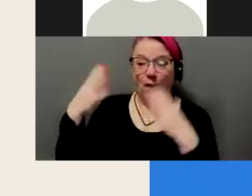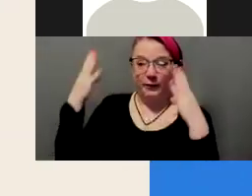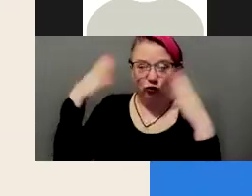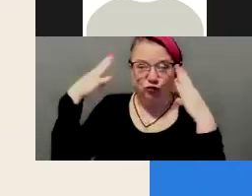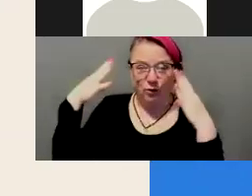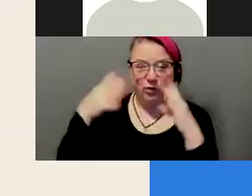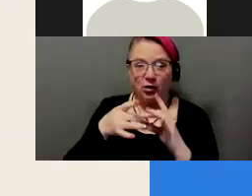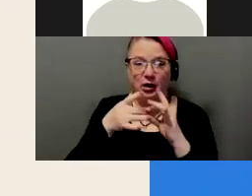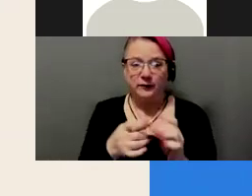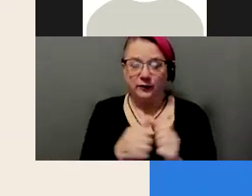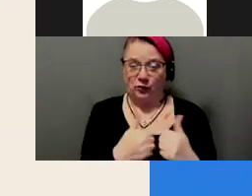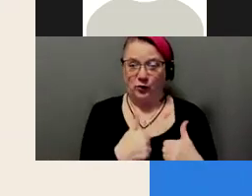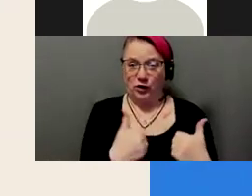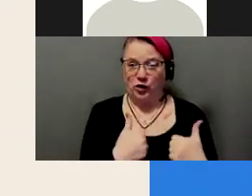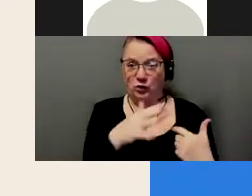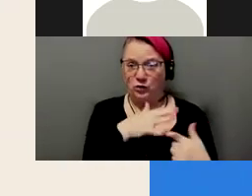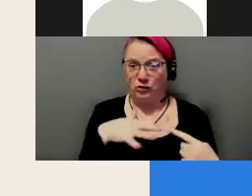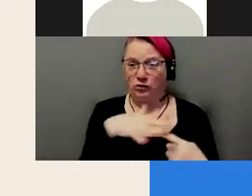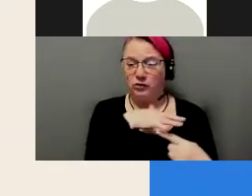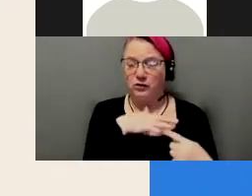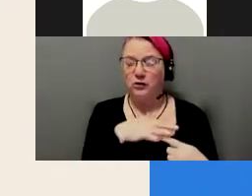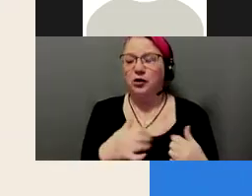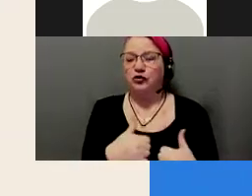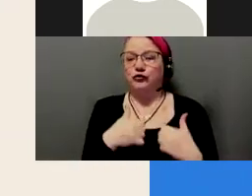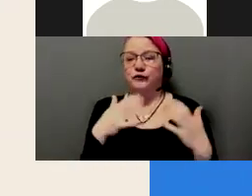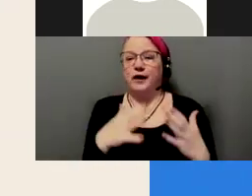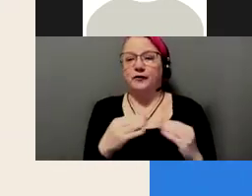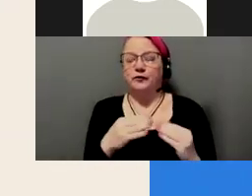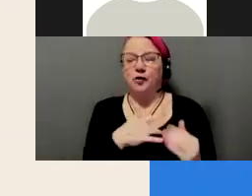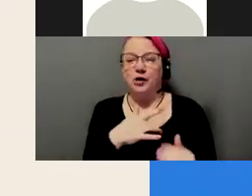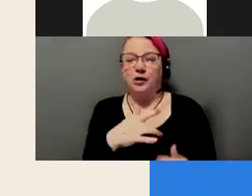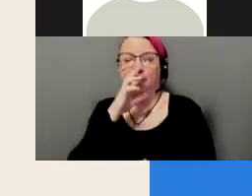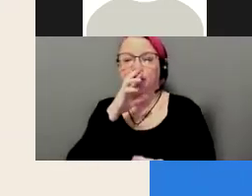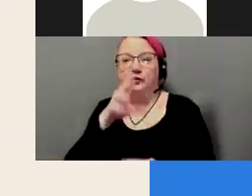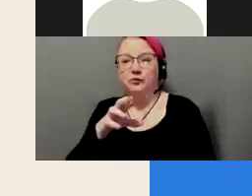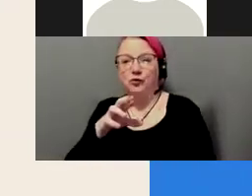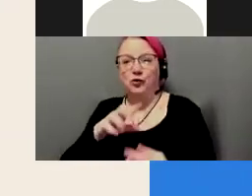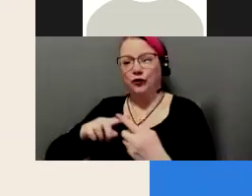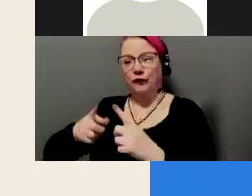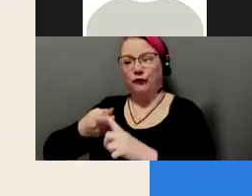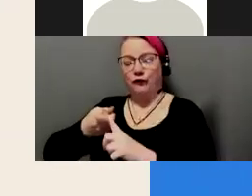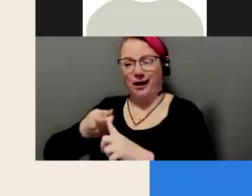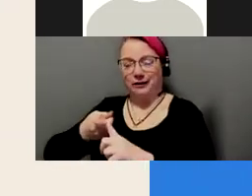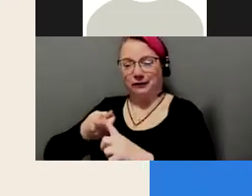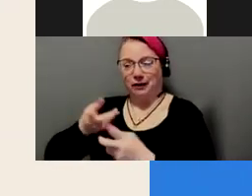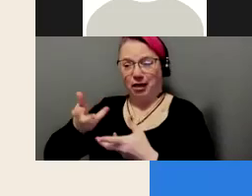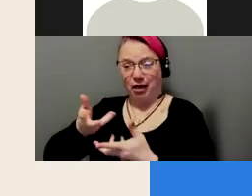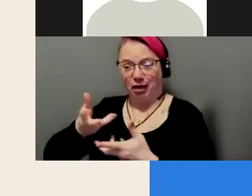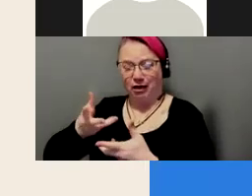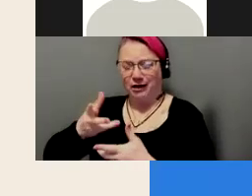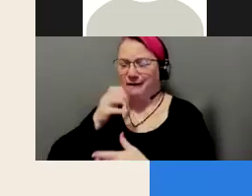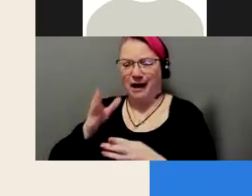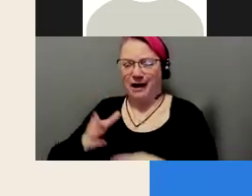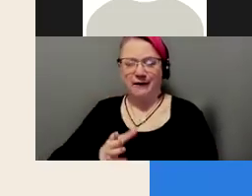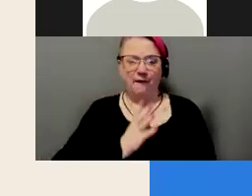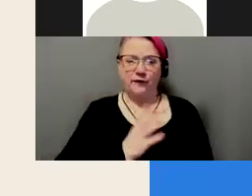youth. Survivors are also more likely to report to friends than official channels, which highlights the importance of